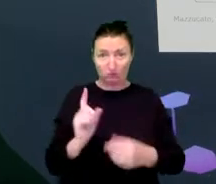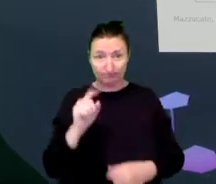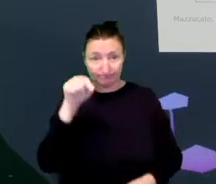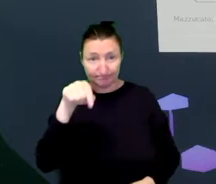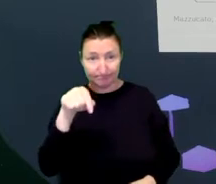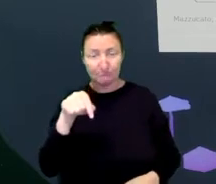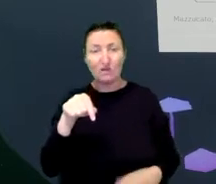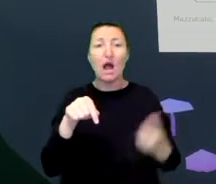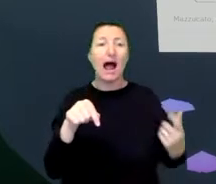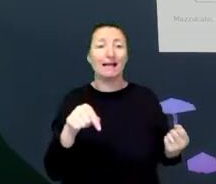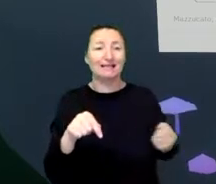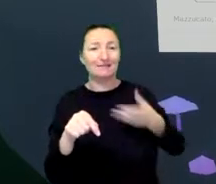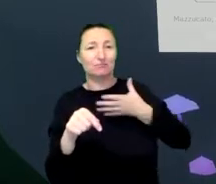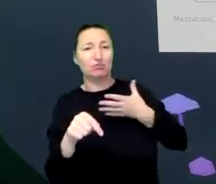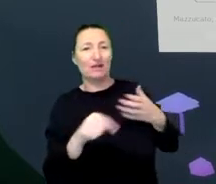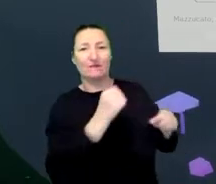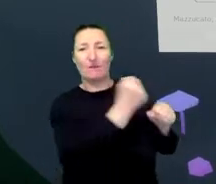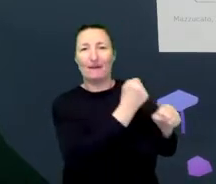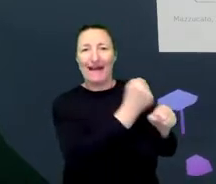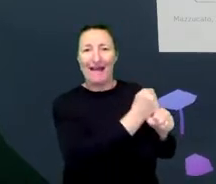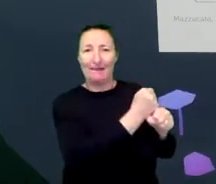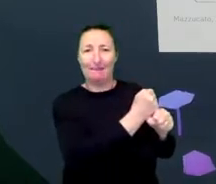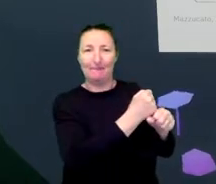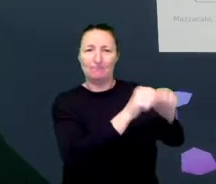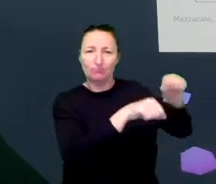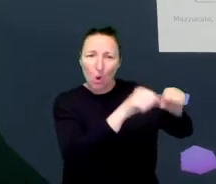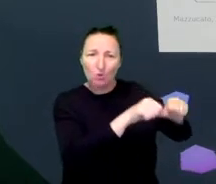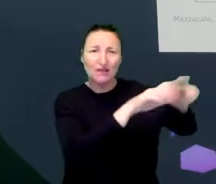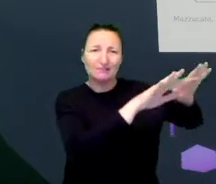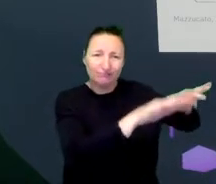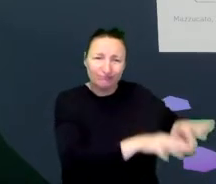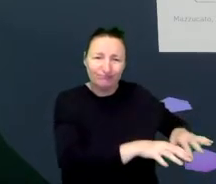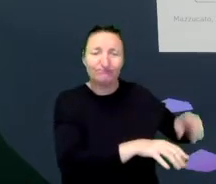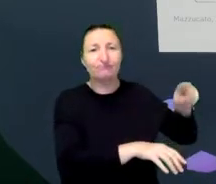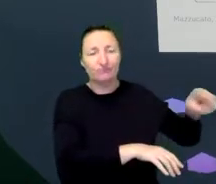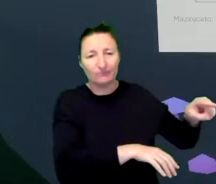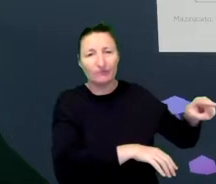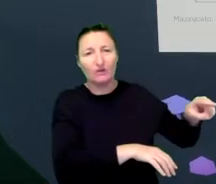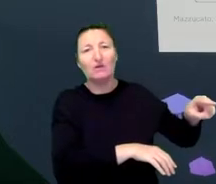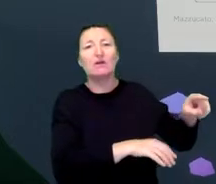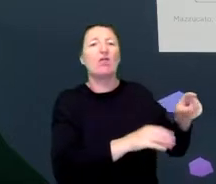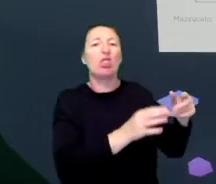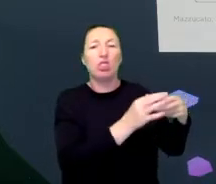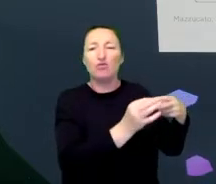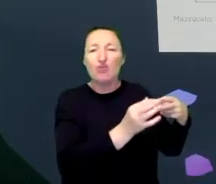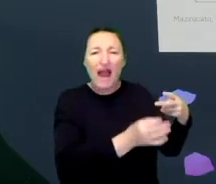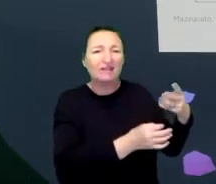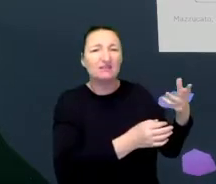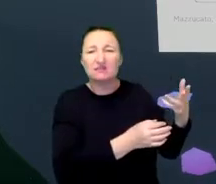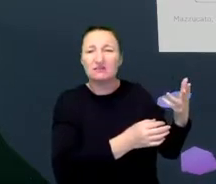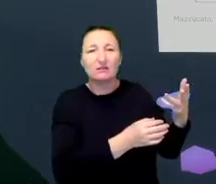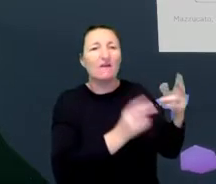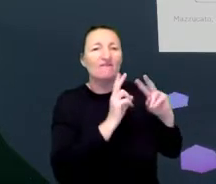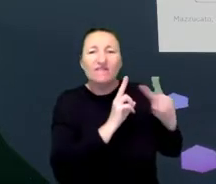games for how to represent process and threads in a symbolic way, in a visual